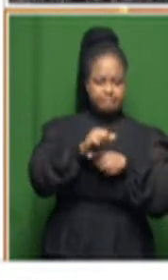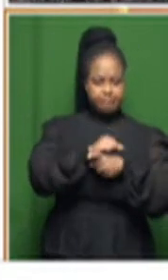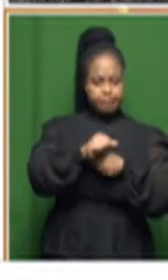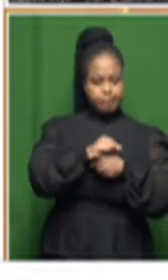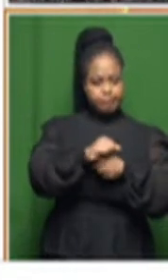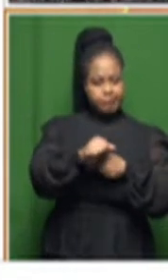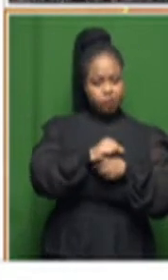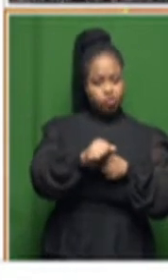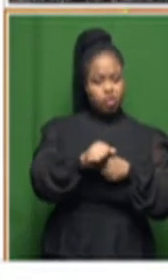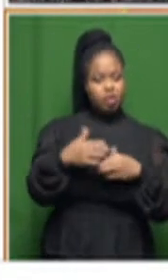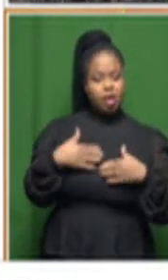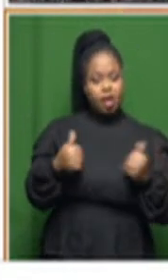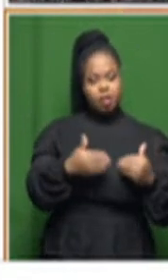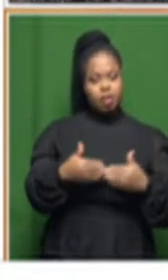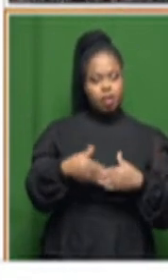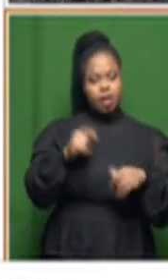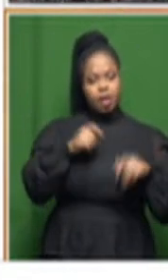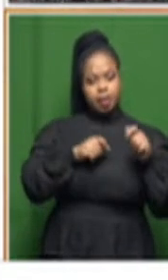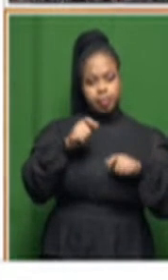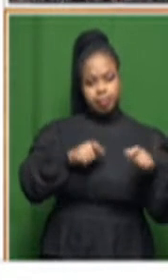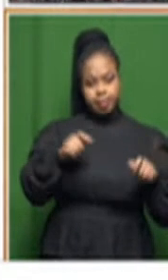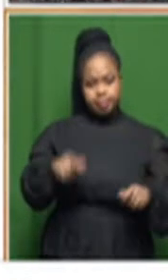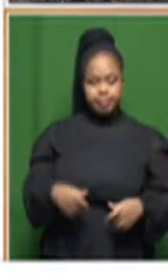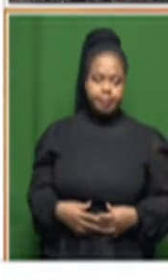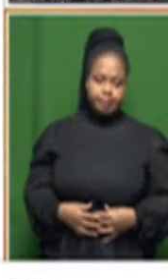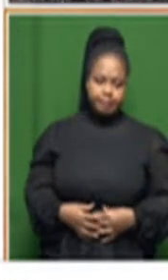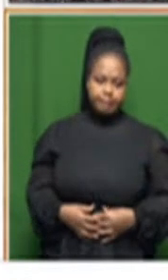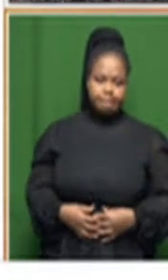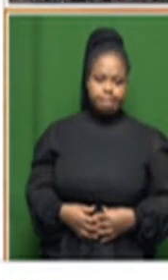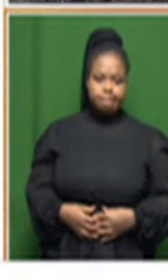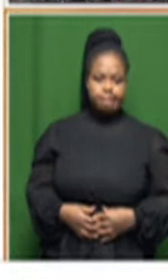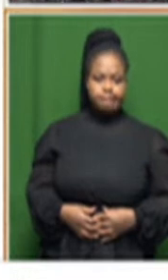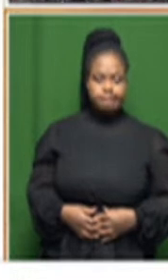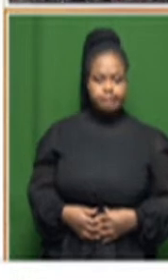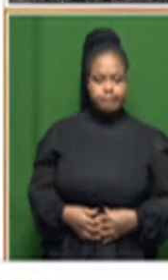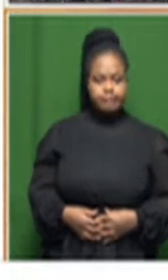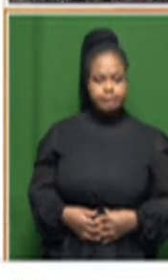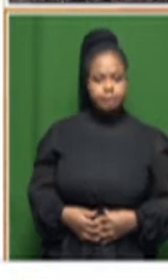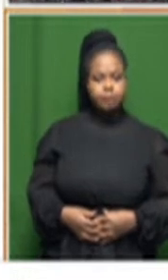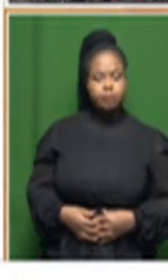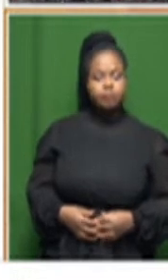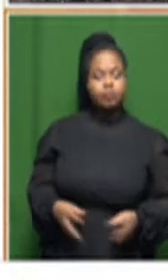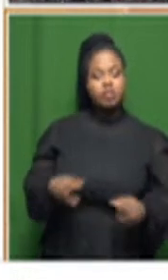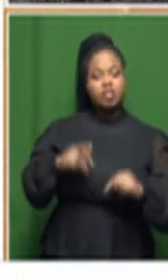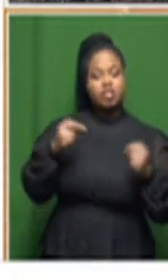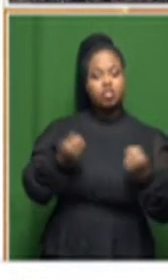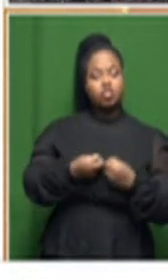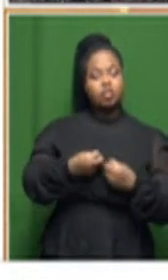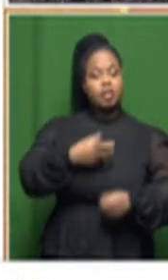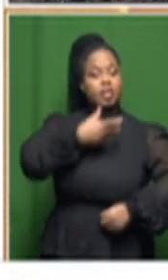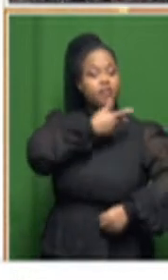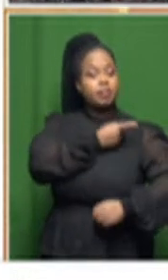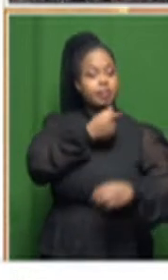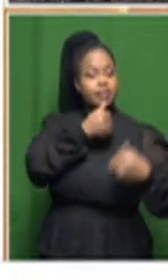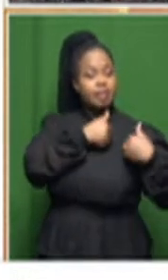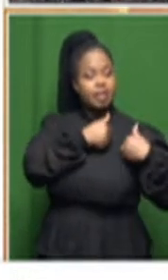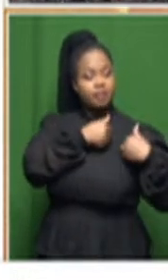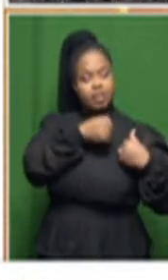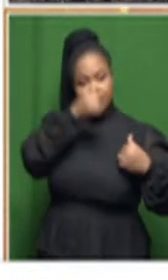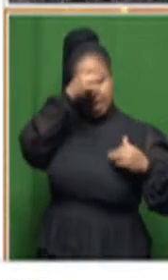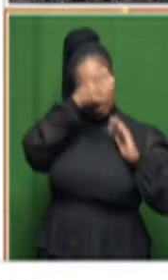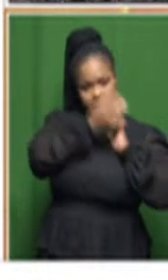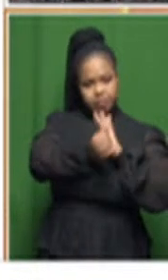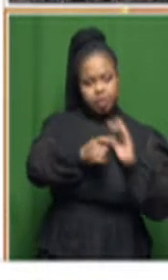trained healthcare personnel. Then the National Immunization Safety Expert Committee. This